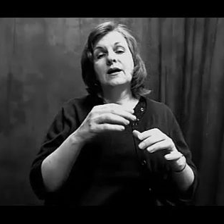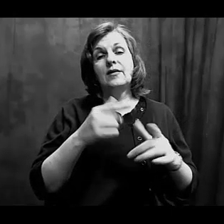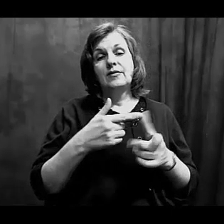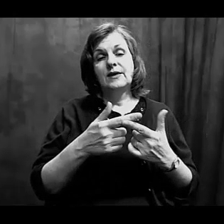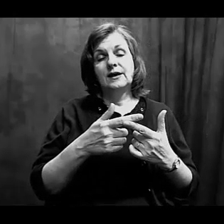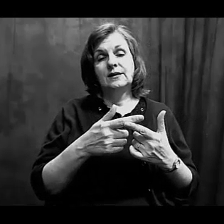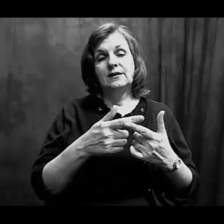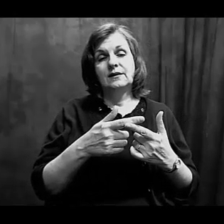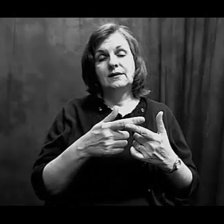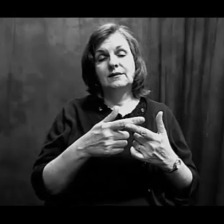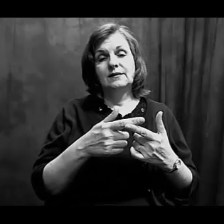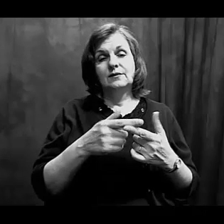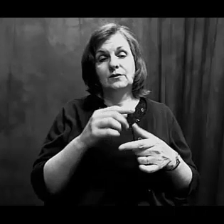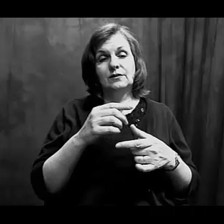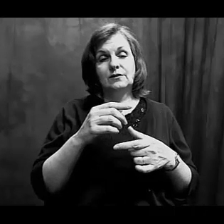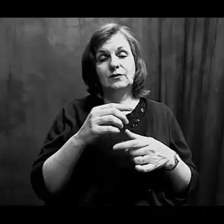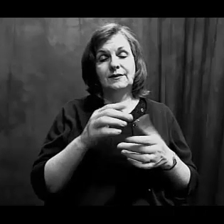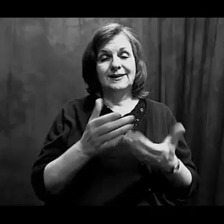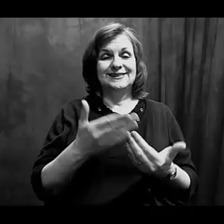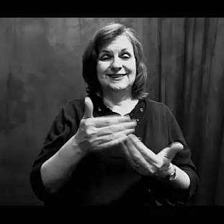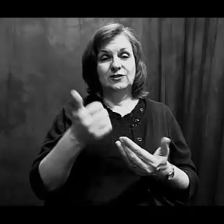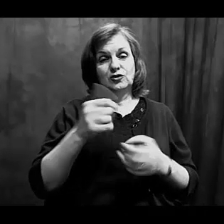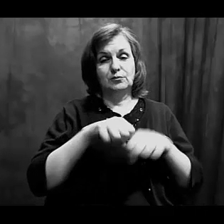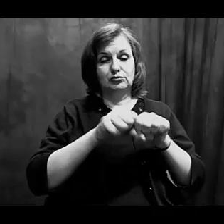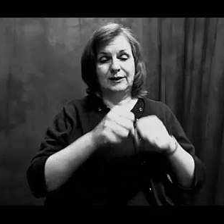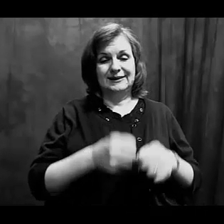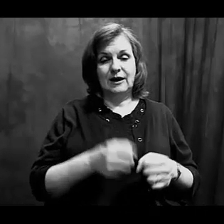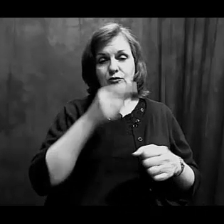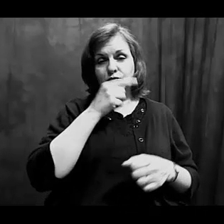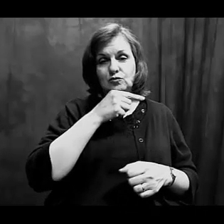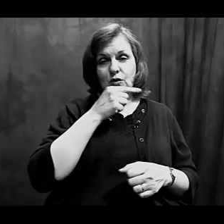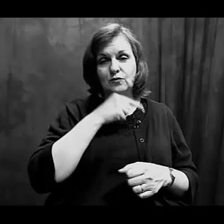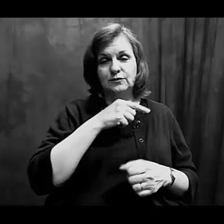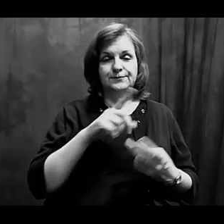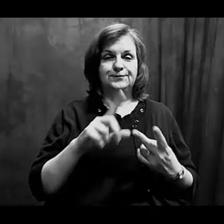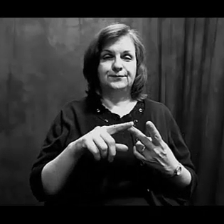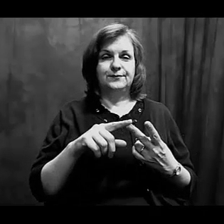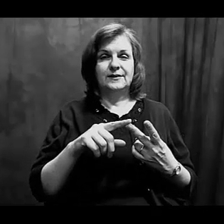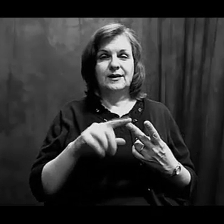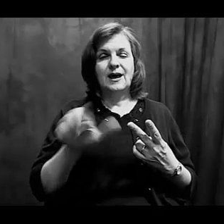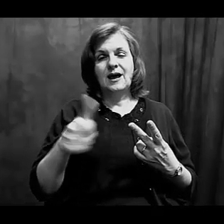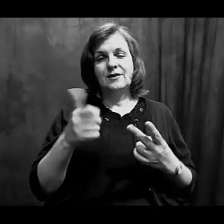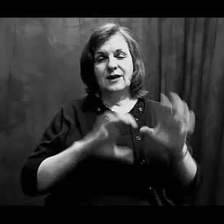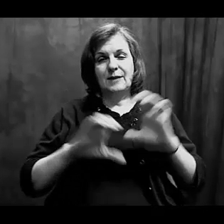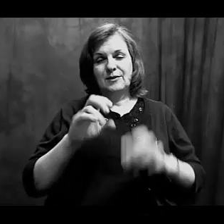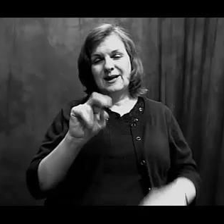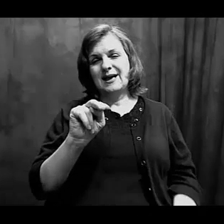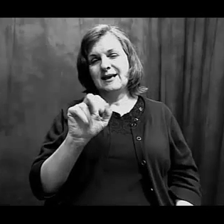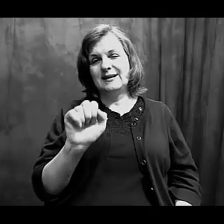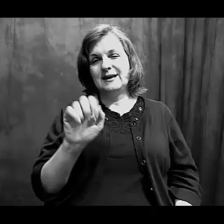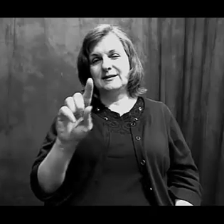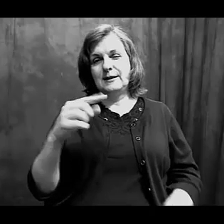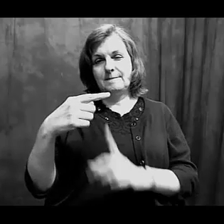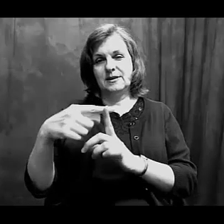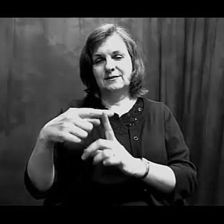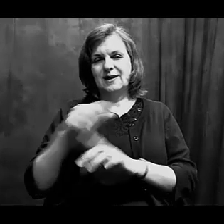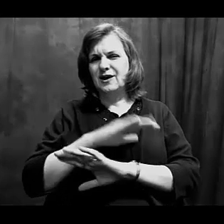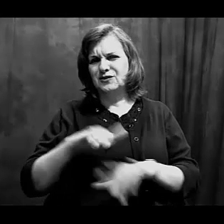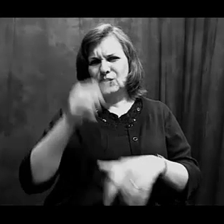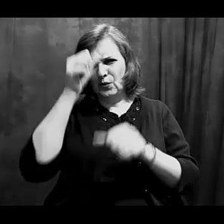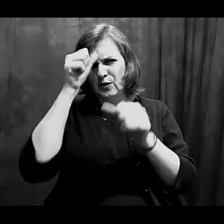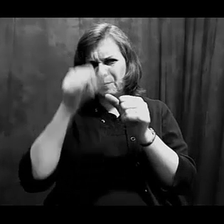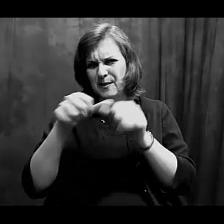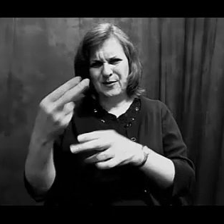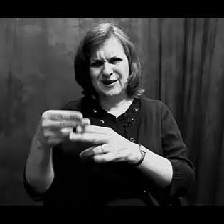and hydrogen being glucose, we can start to break down things pretty quickly. NAD plus, this